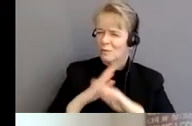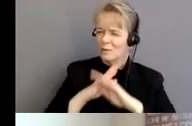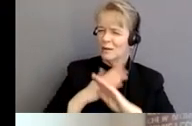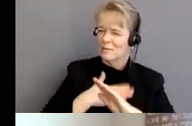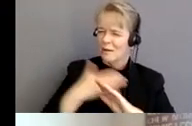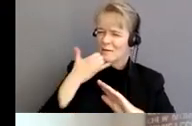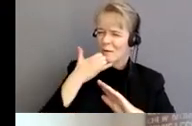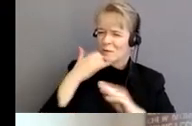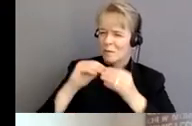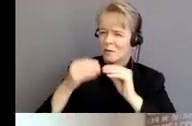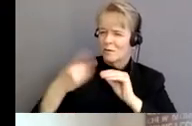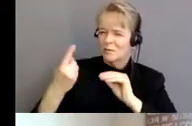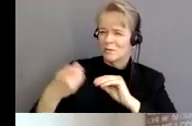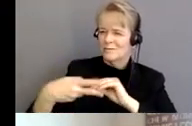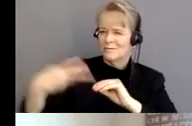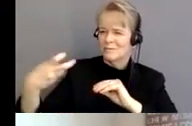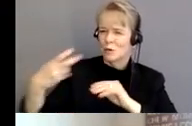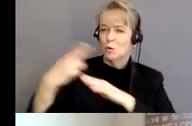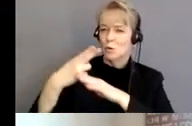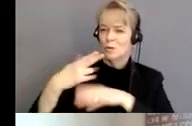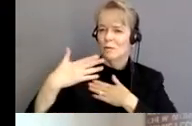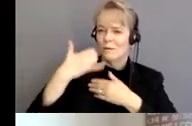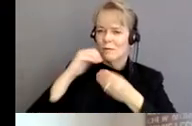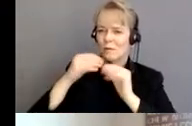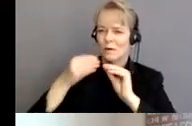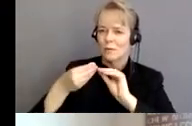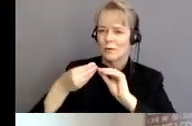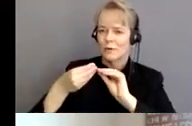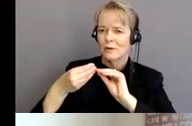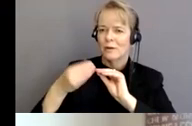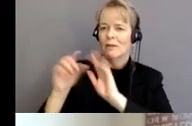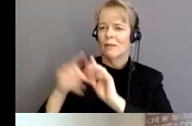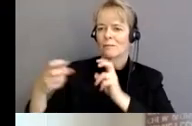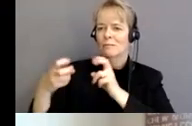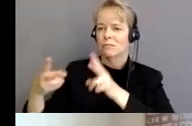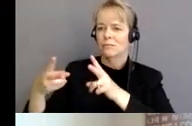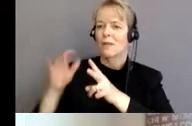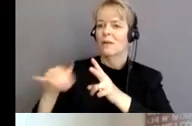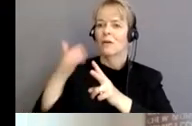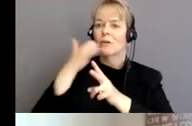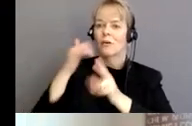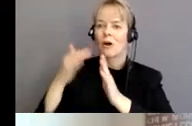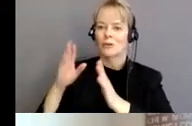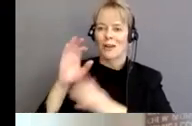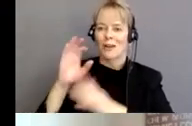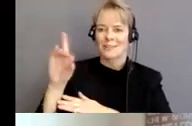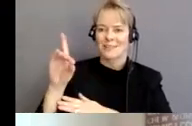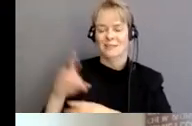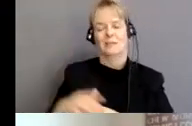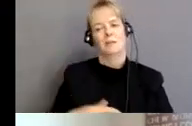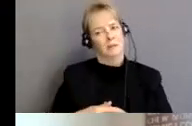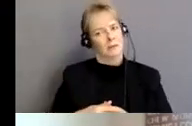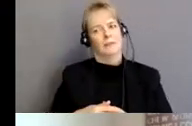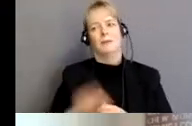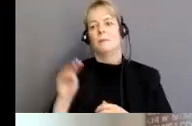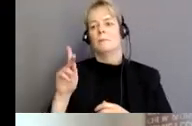prevent somebody using my number on the caller ID? Yeah, with technology today, it's